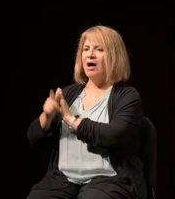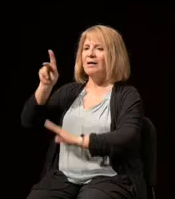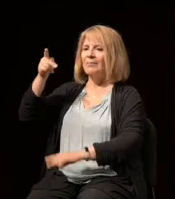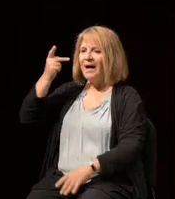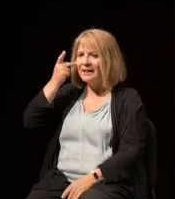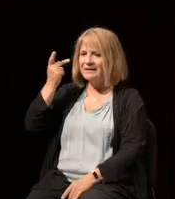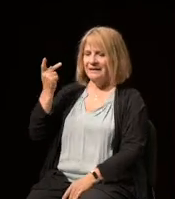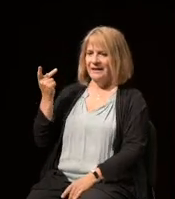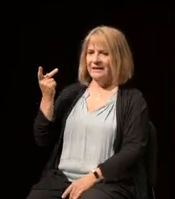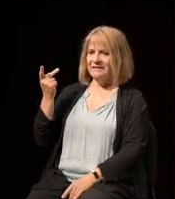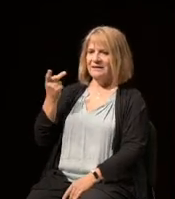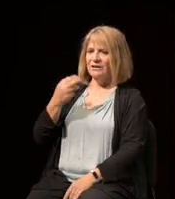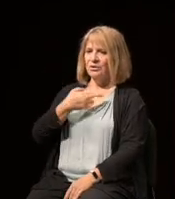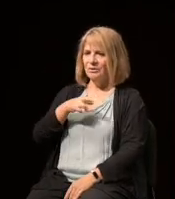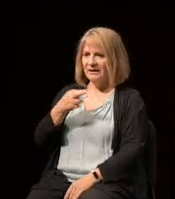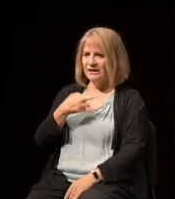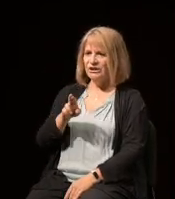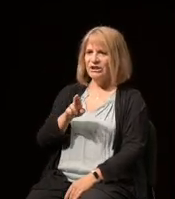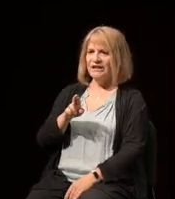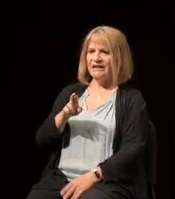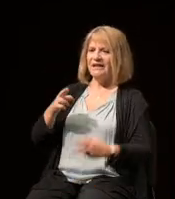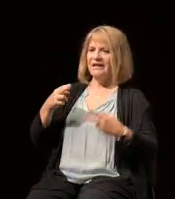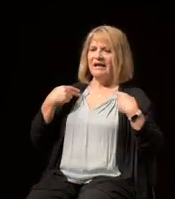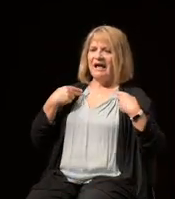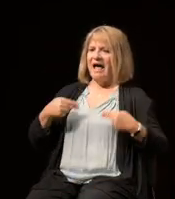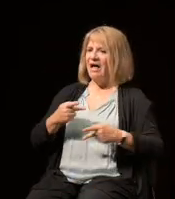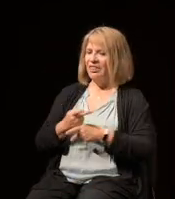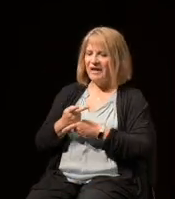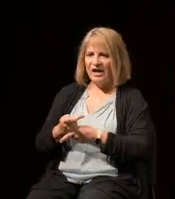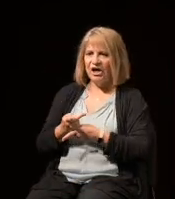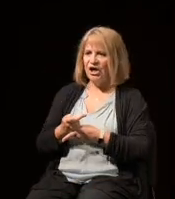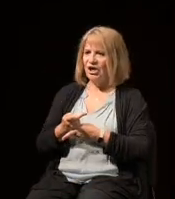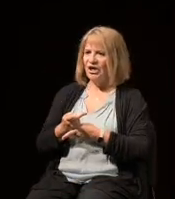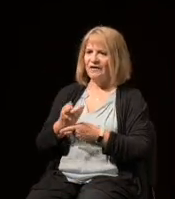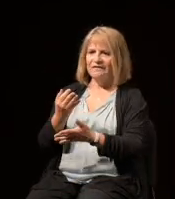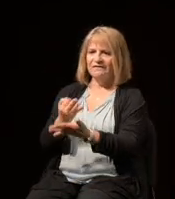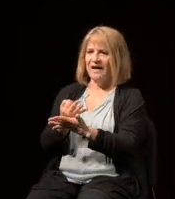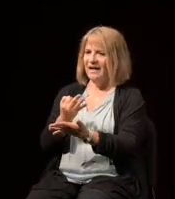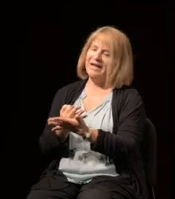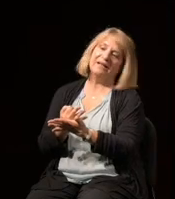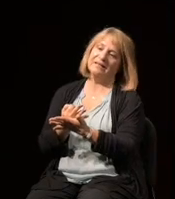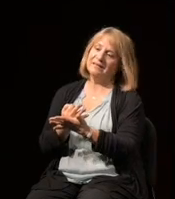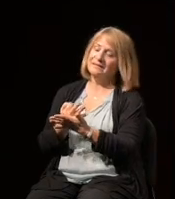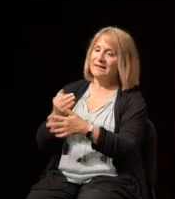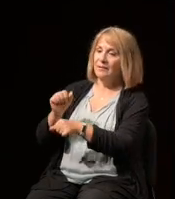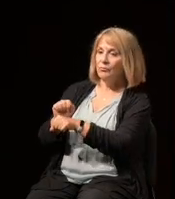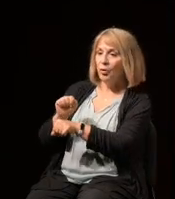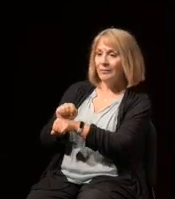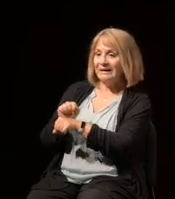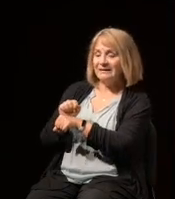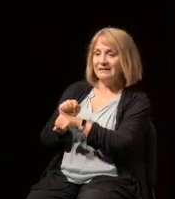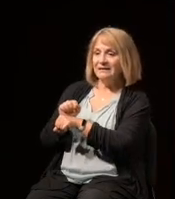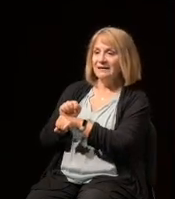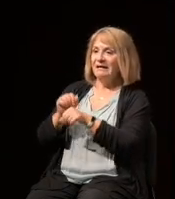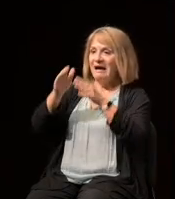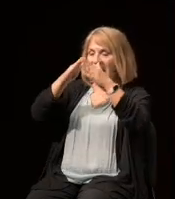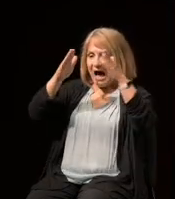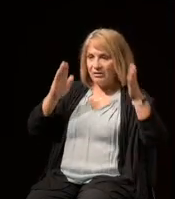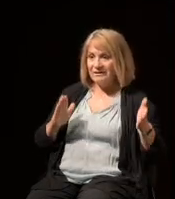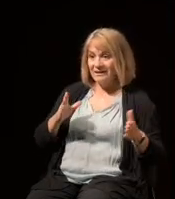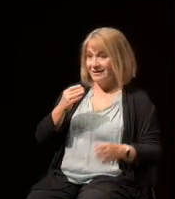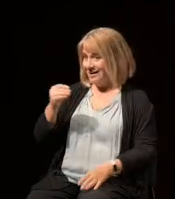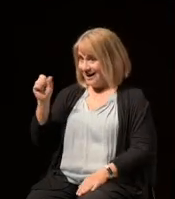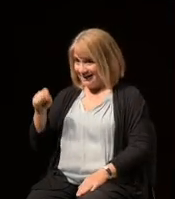politics, religion, healthcare, finance, employment, housing, and